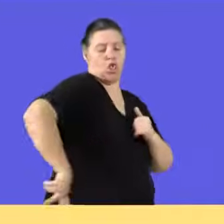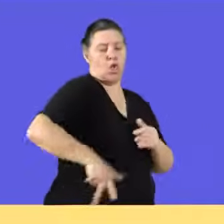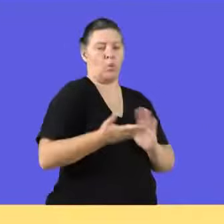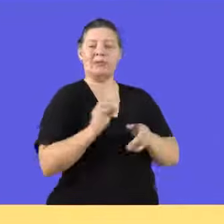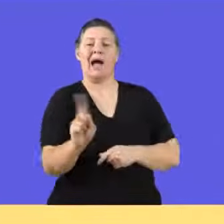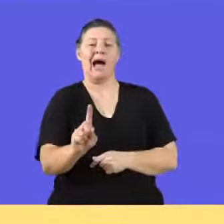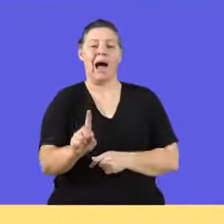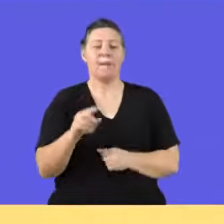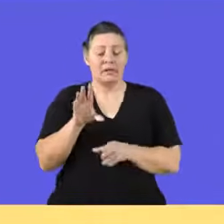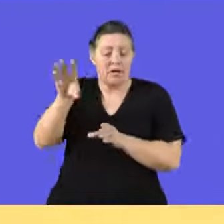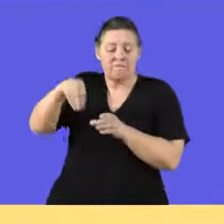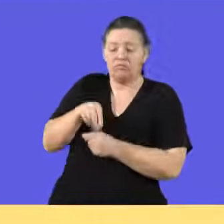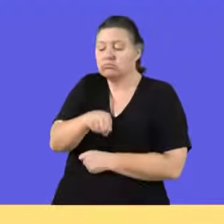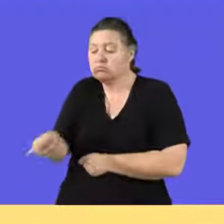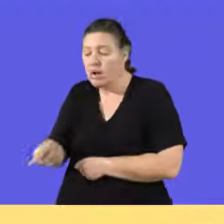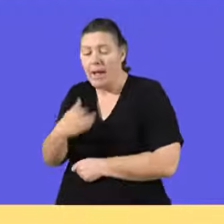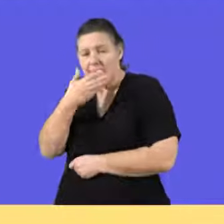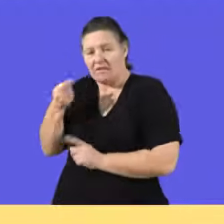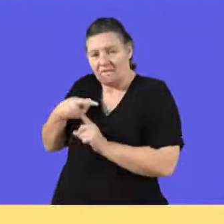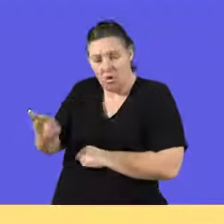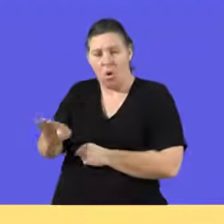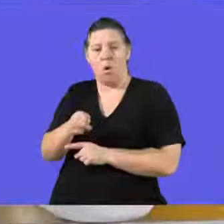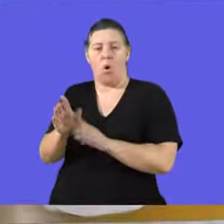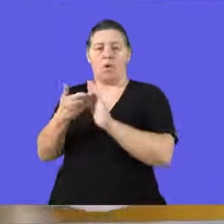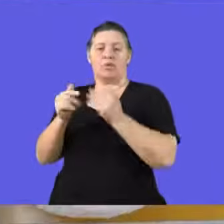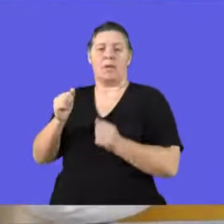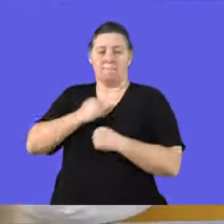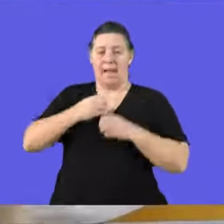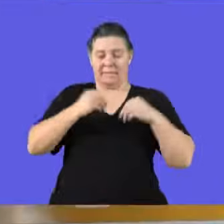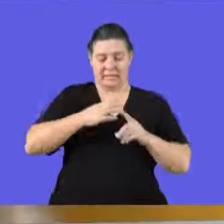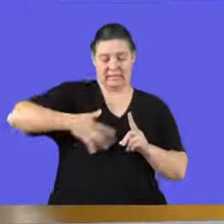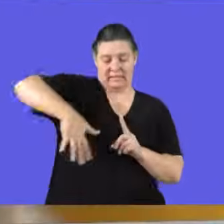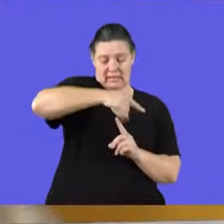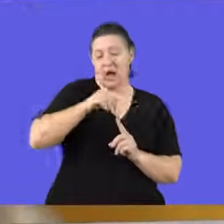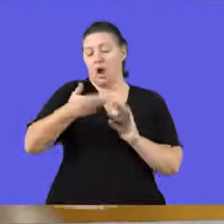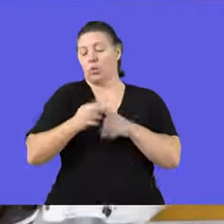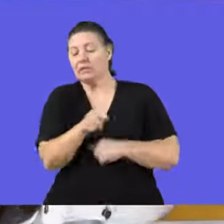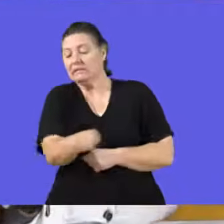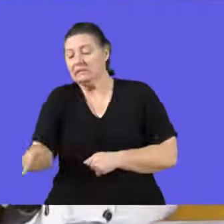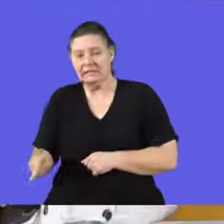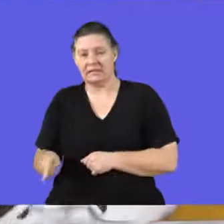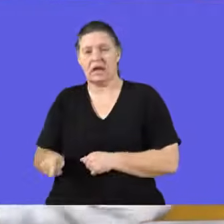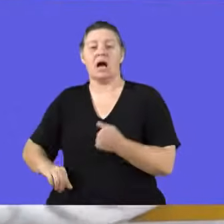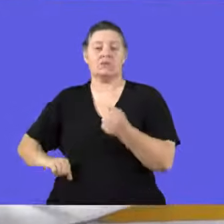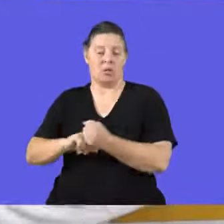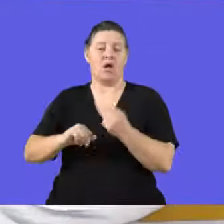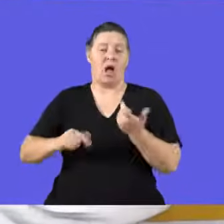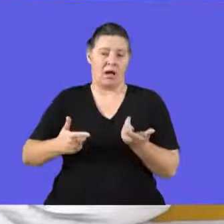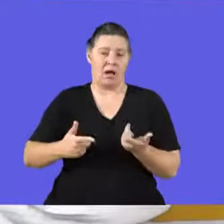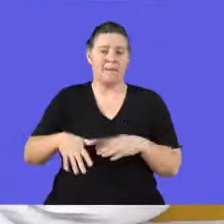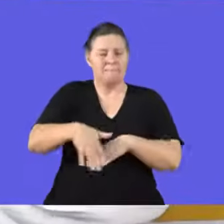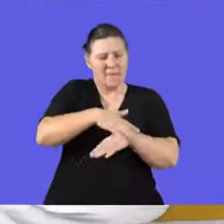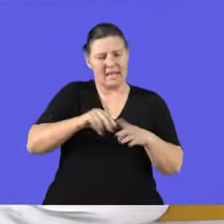think of the community in this case. That is the people that are around the business where we are operating